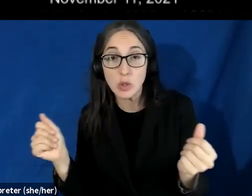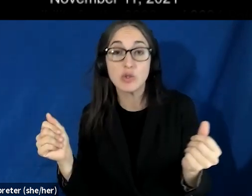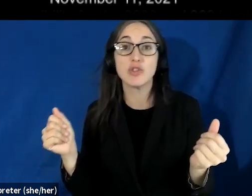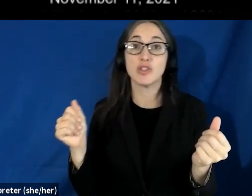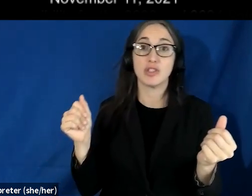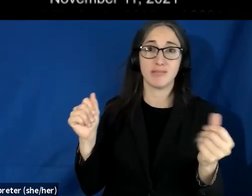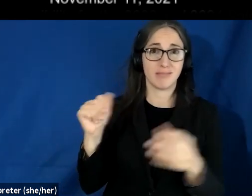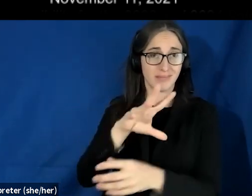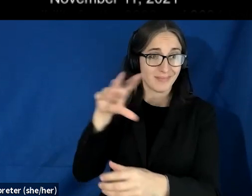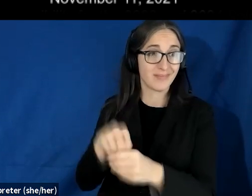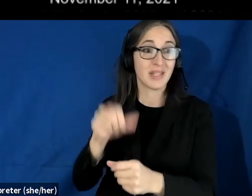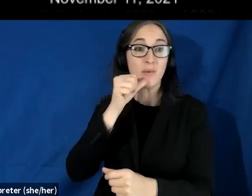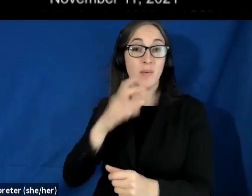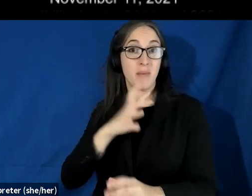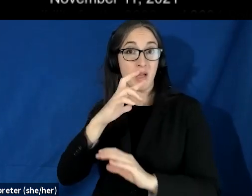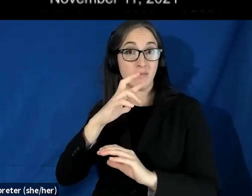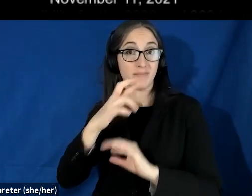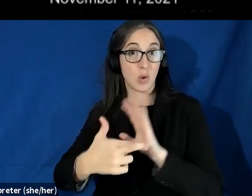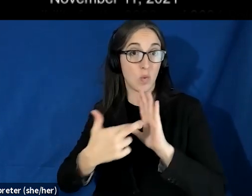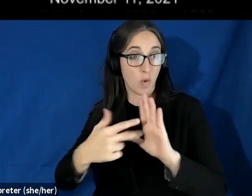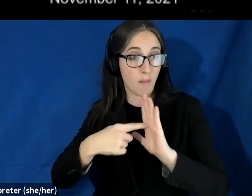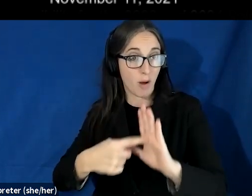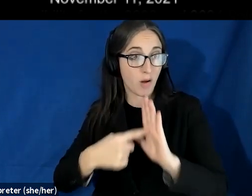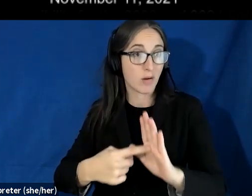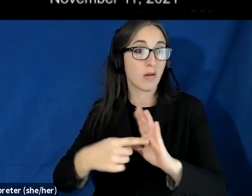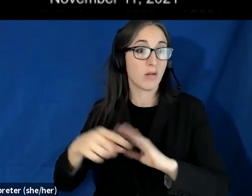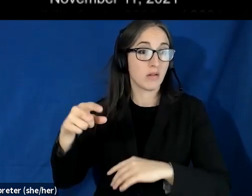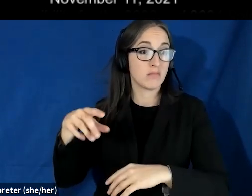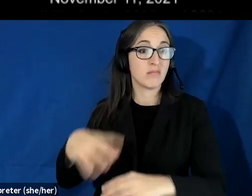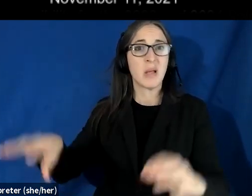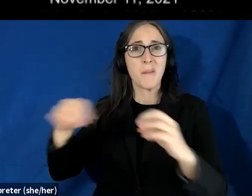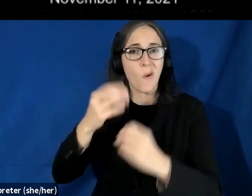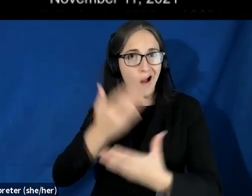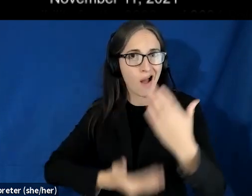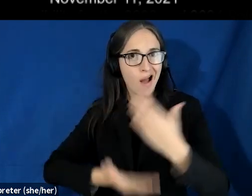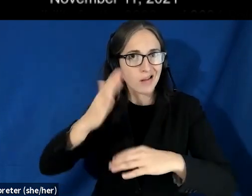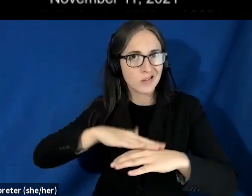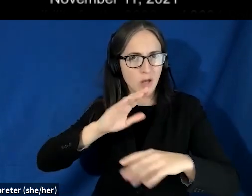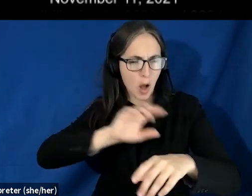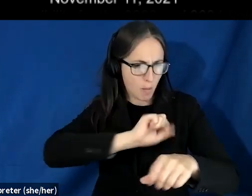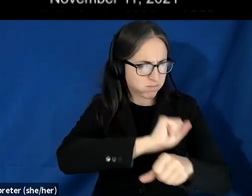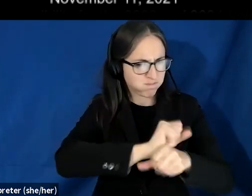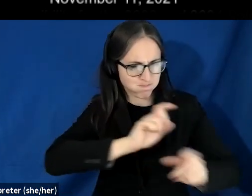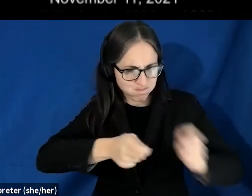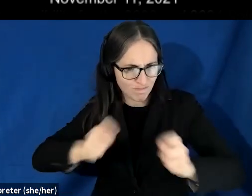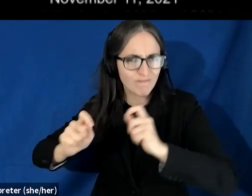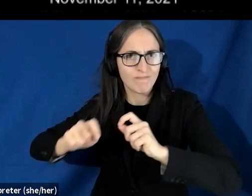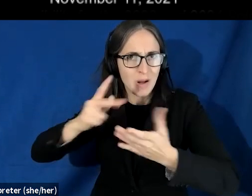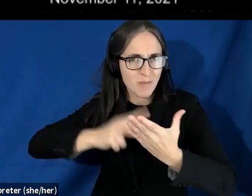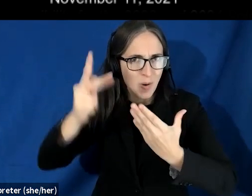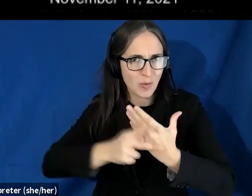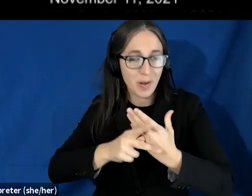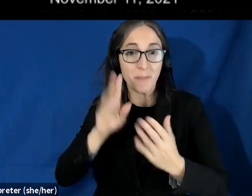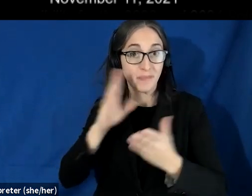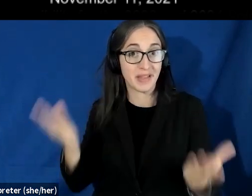region, having more hands-on programs for girls in school, because usually here girls and boys don't study